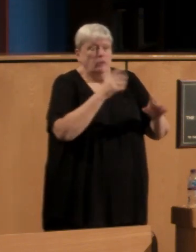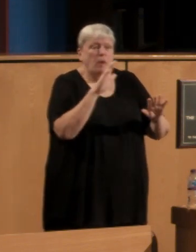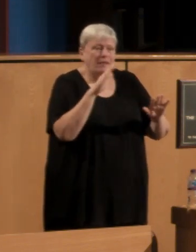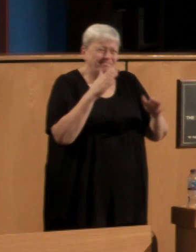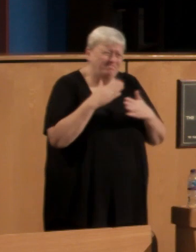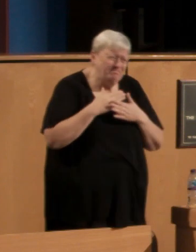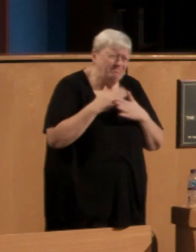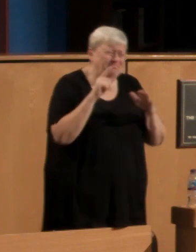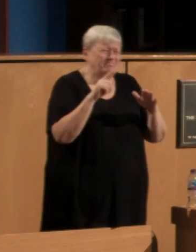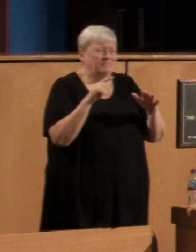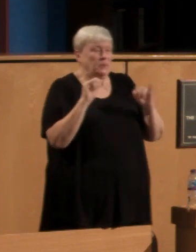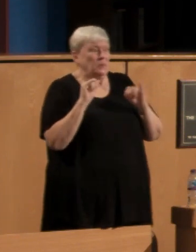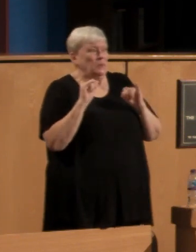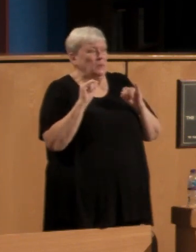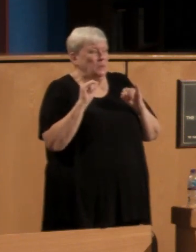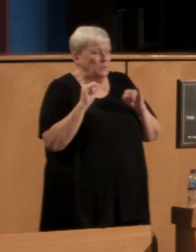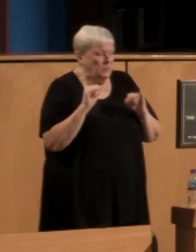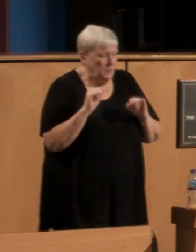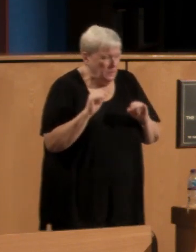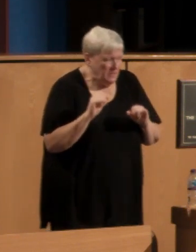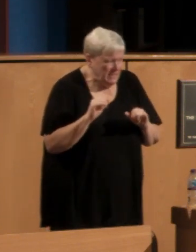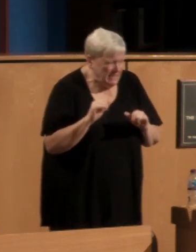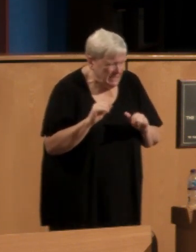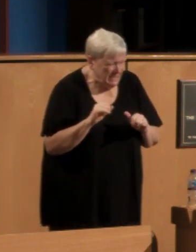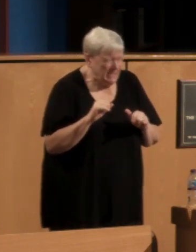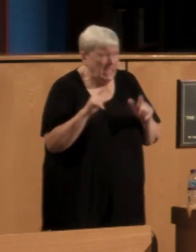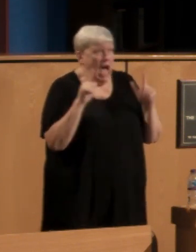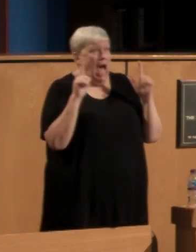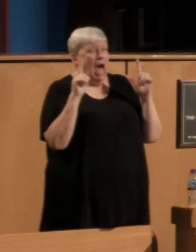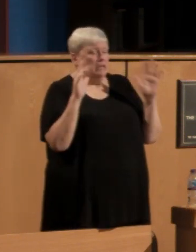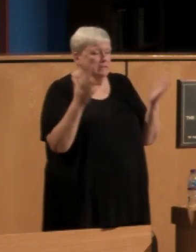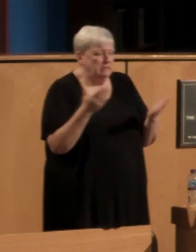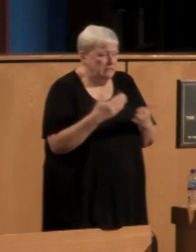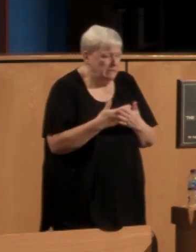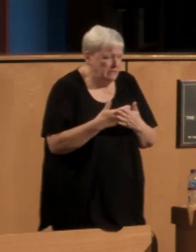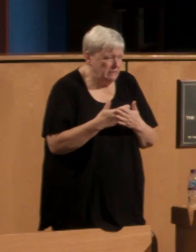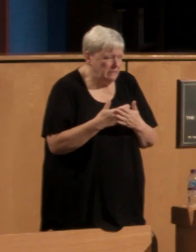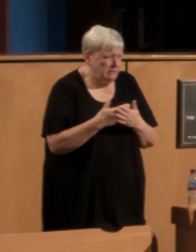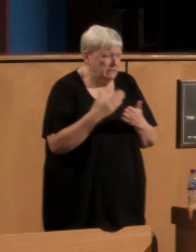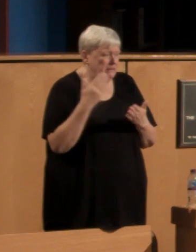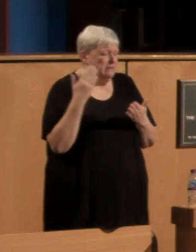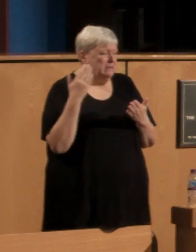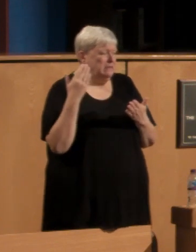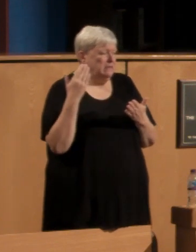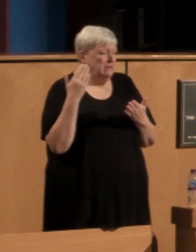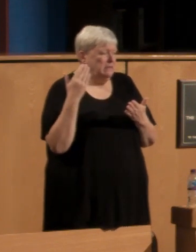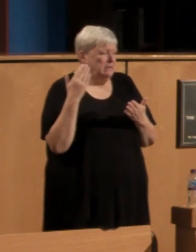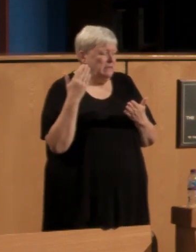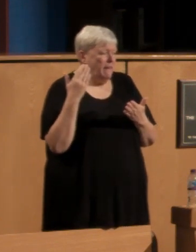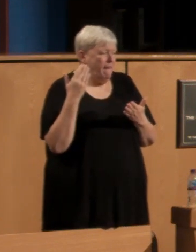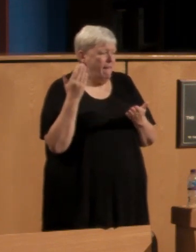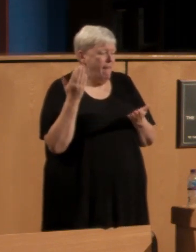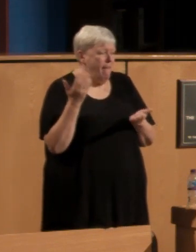of existential, oh dear Lord, oh God, is this really how it is, kind of way.